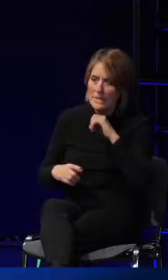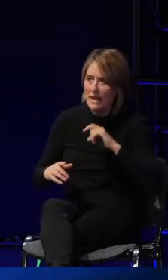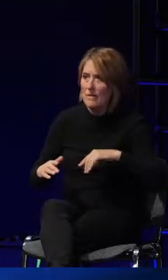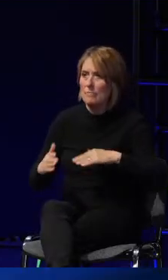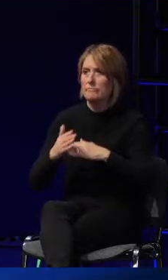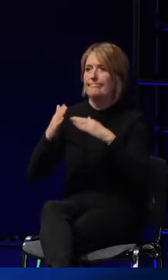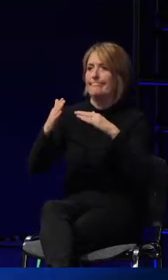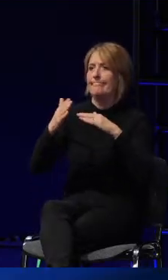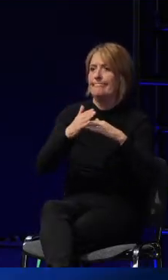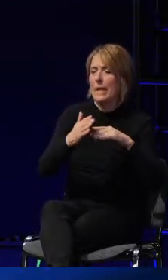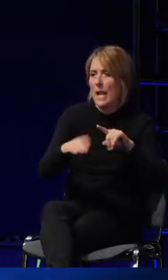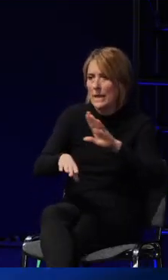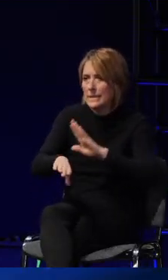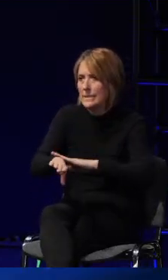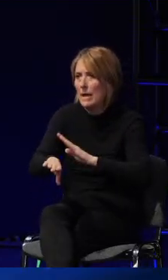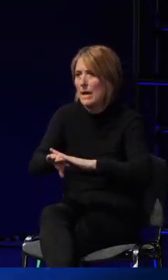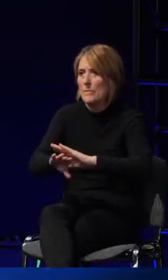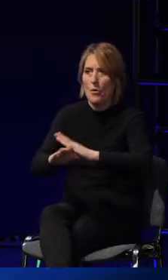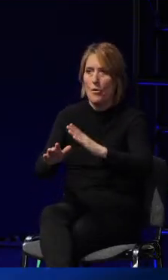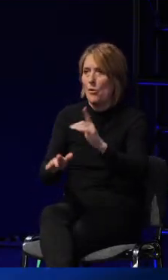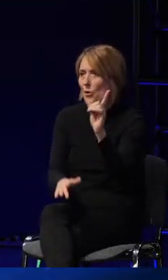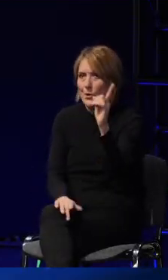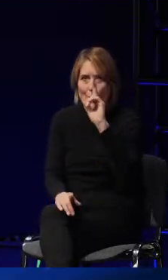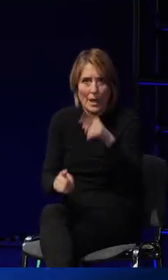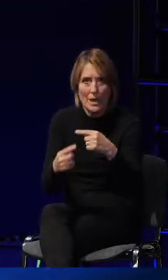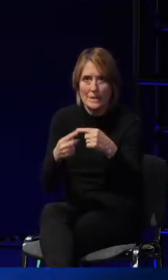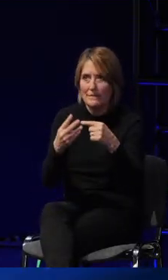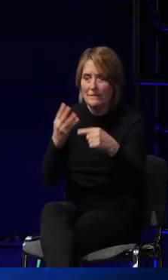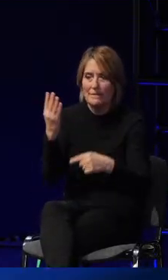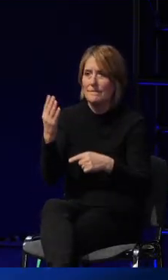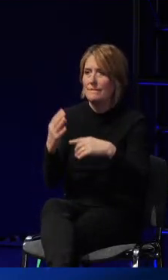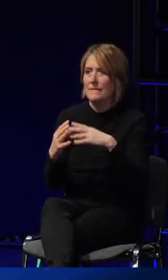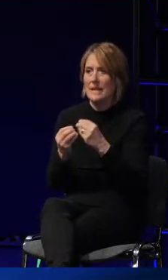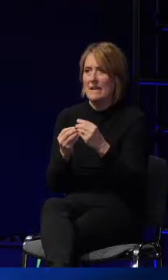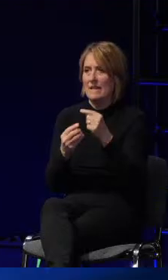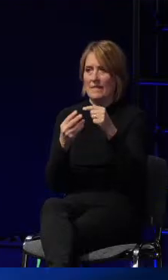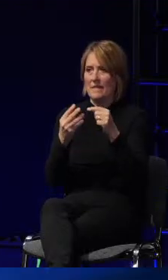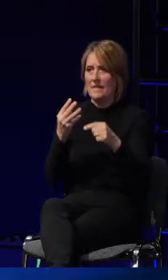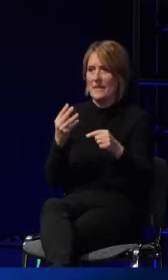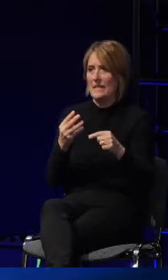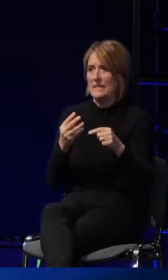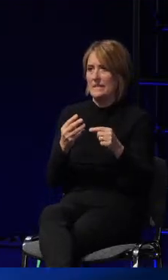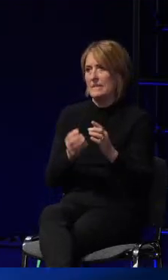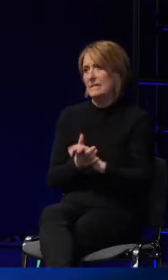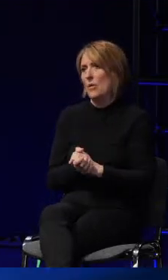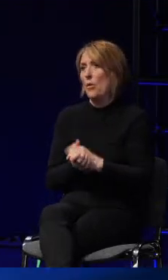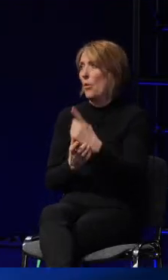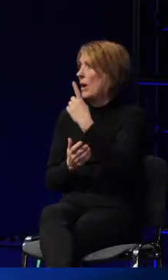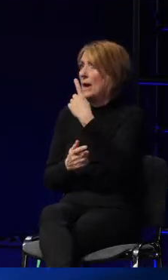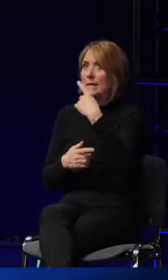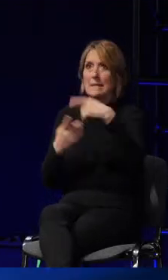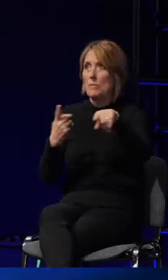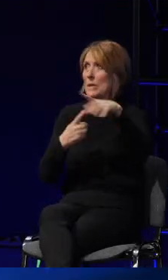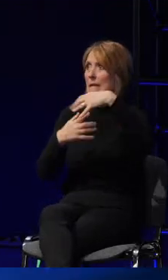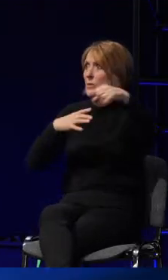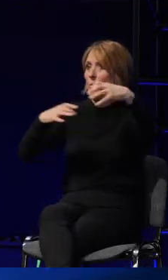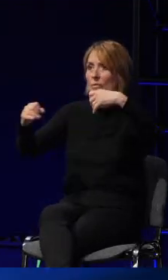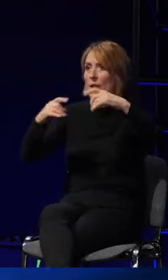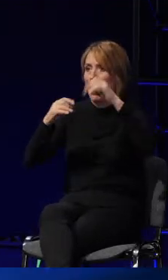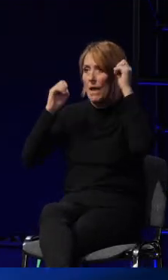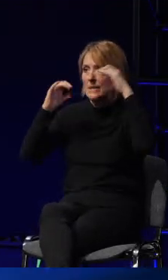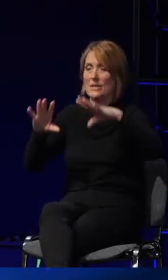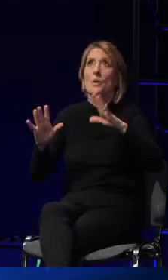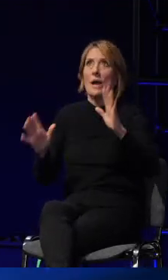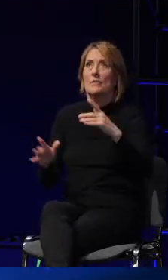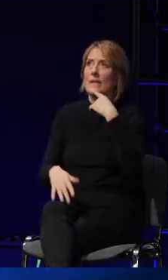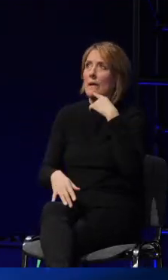time where, like last week, sorry, you can't have any of them. He-Man's got every single one of those lights in the country. So you have to then adapt and just say, well, okay,